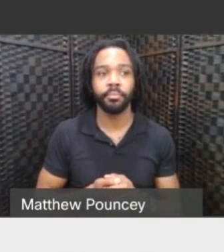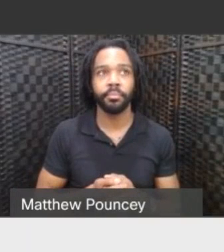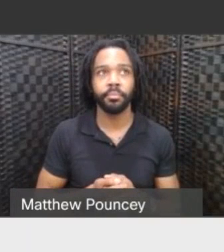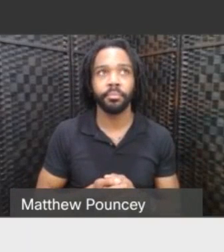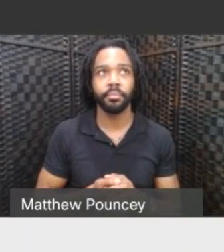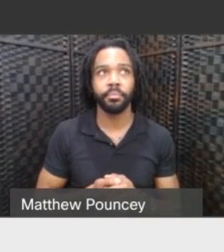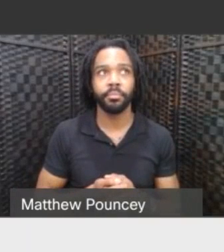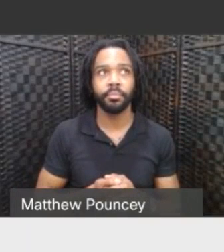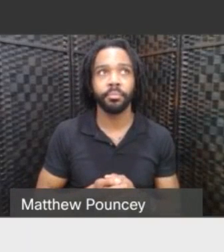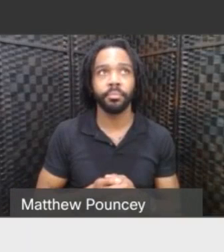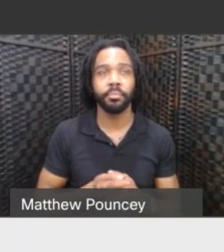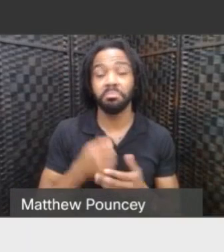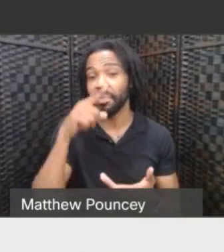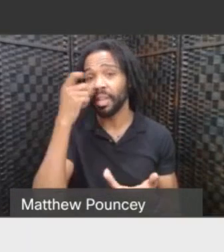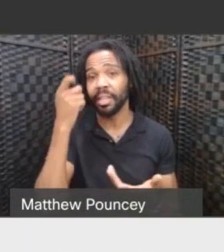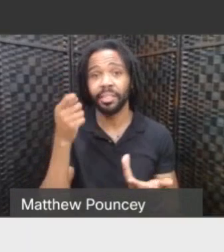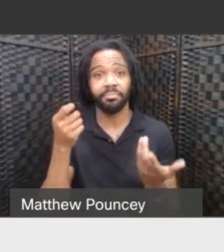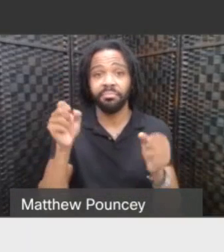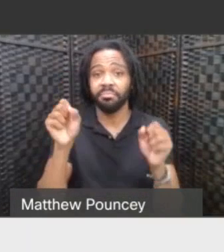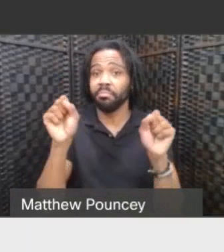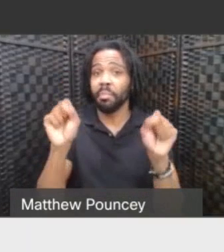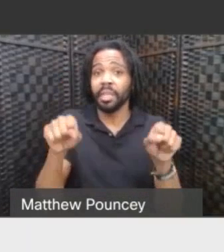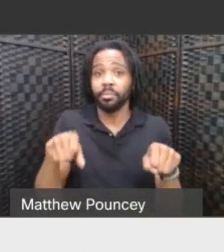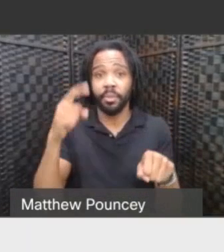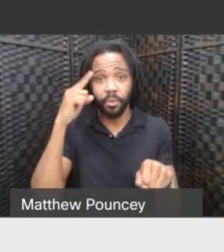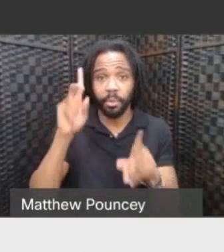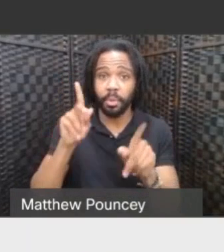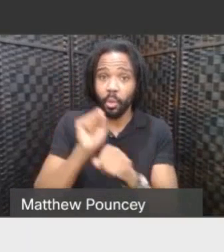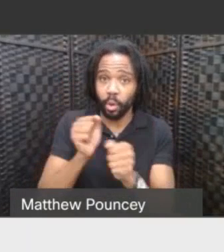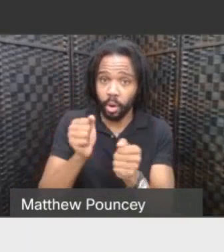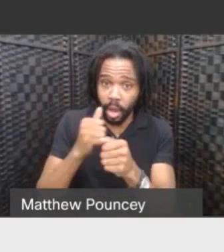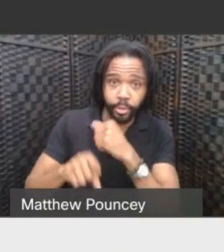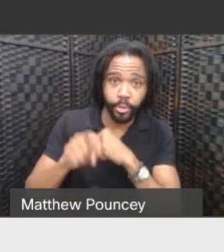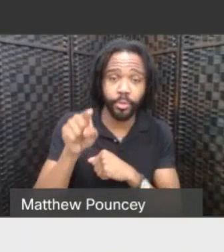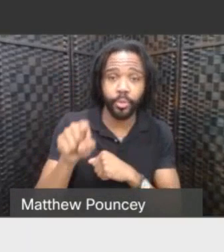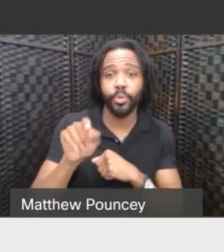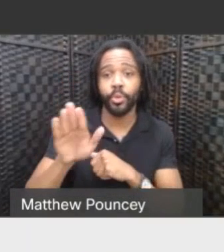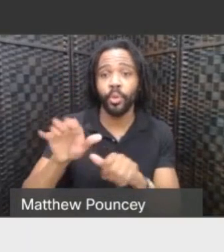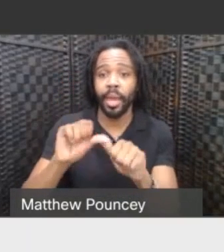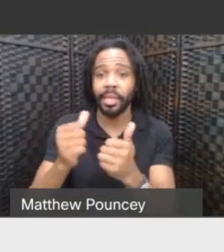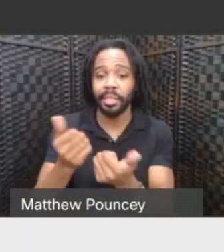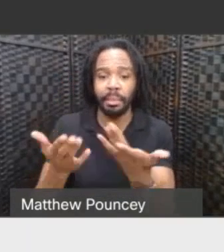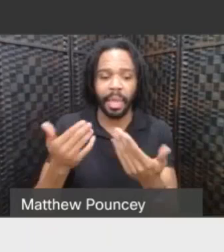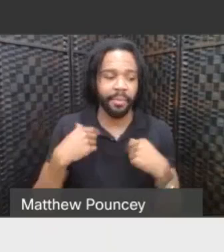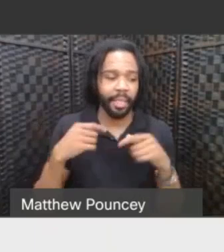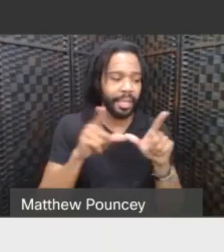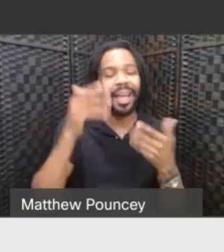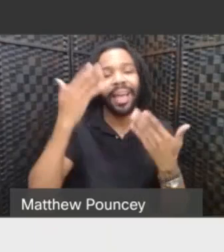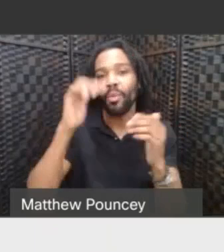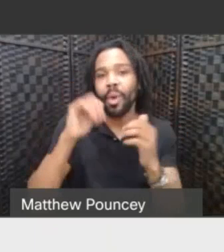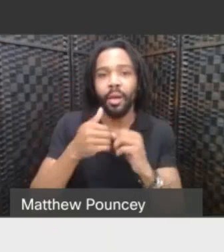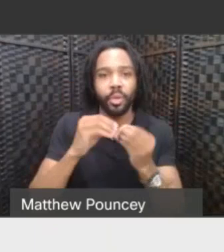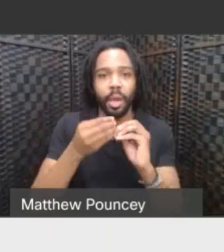Because it's entirely possible that people that work for you are also licensed I mean, I just don't know how they would break it down.